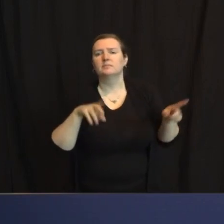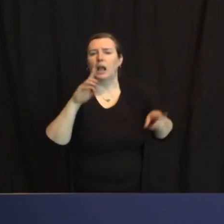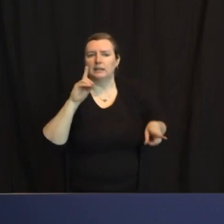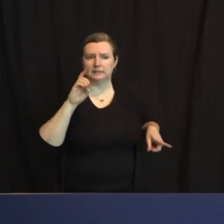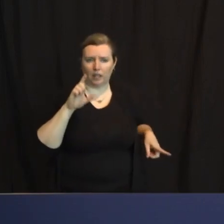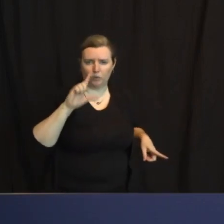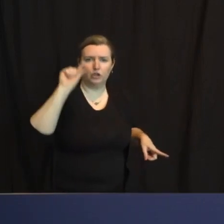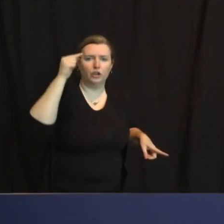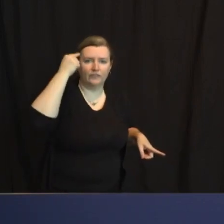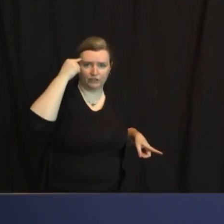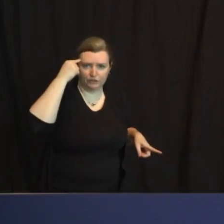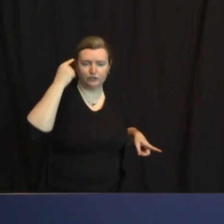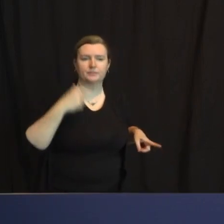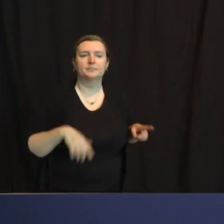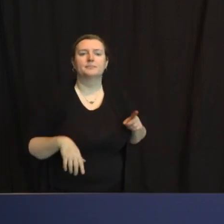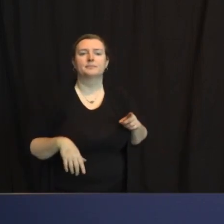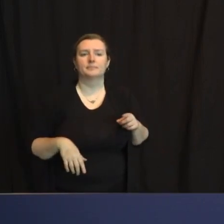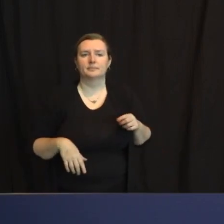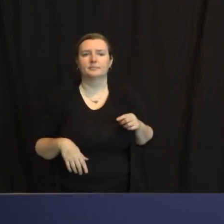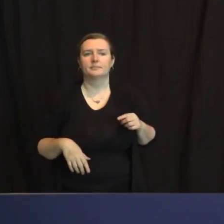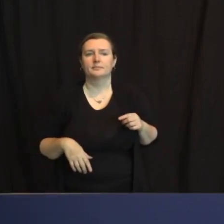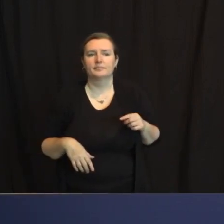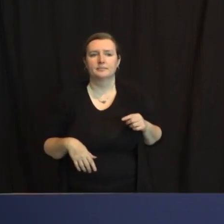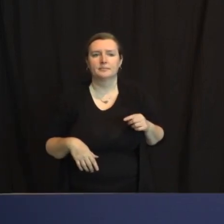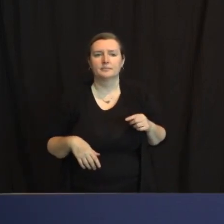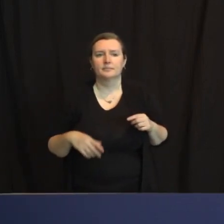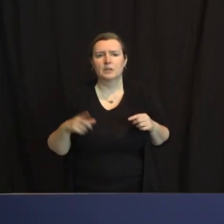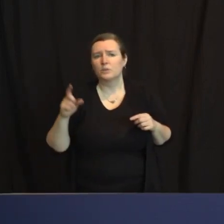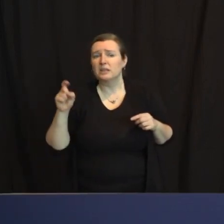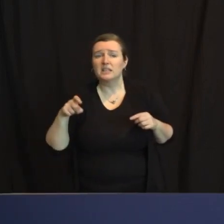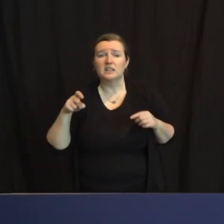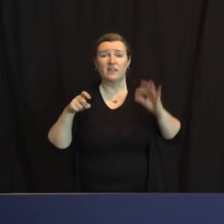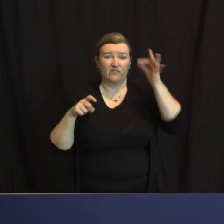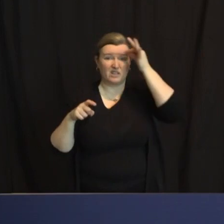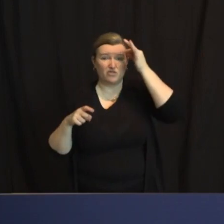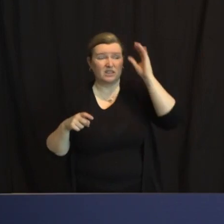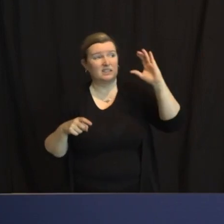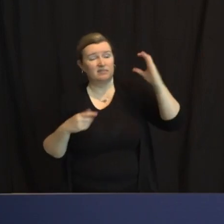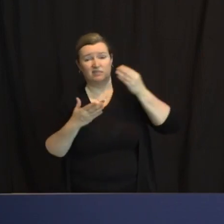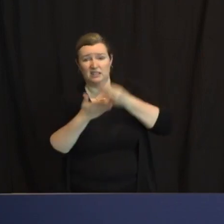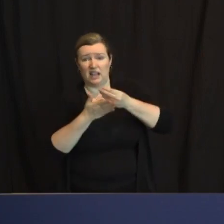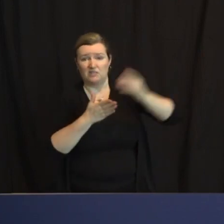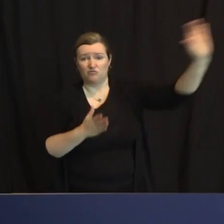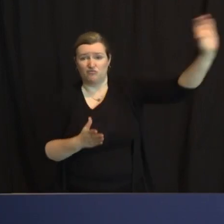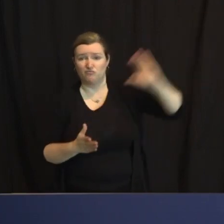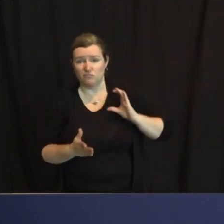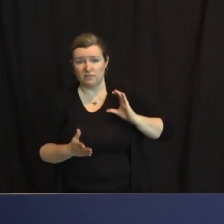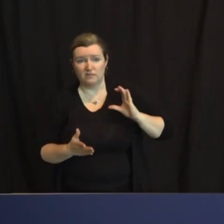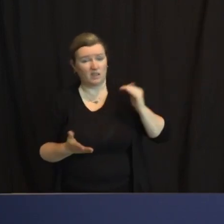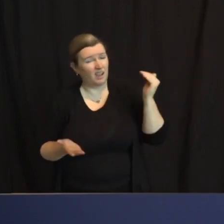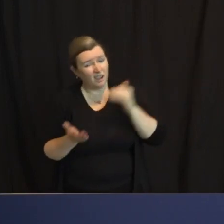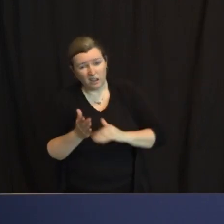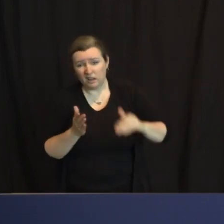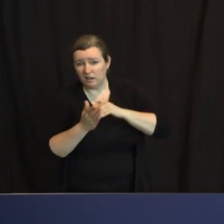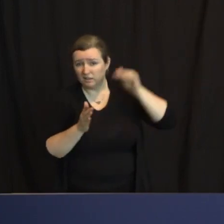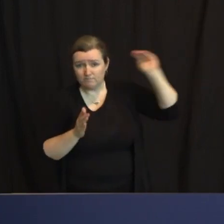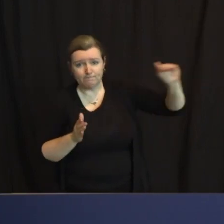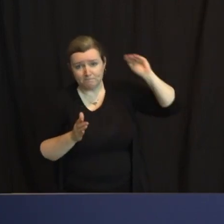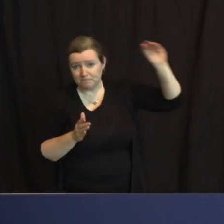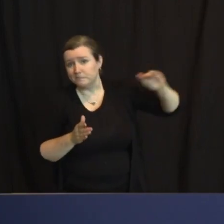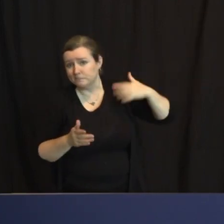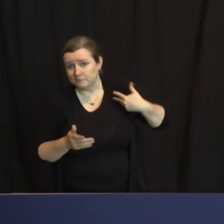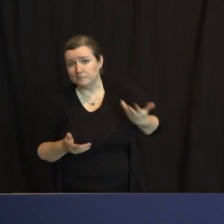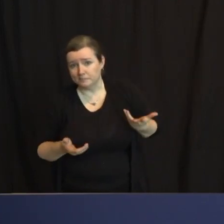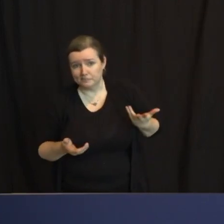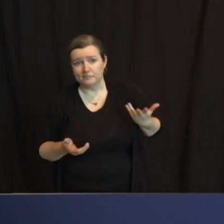Again, we still need a lot of federal cash. Just want to reiterate that. I hadn't said that yet, Judy, so I want to make sure that I got that off my chest. And Senator